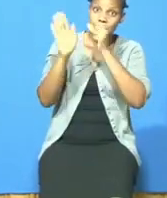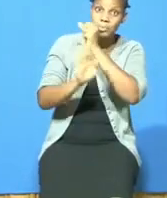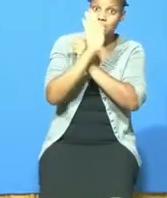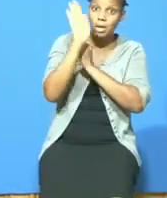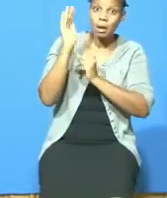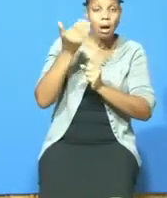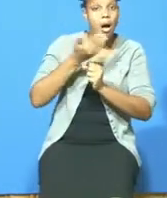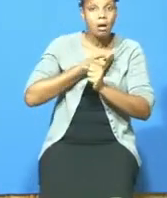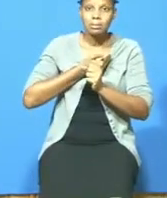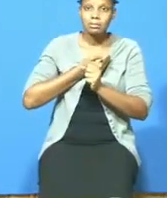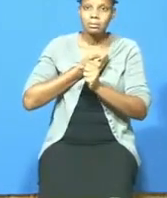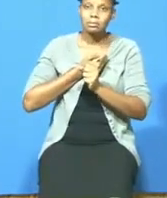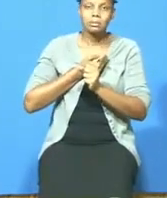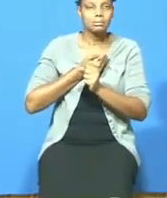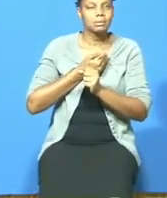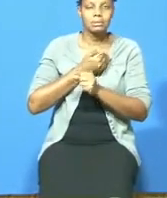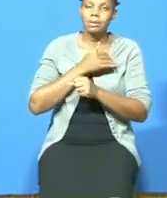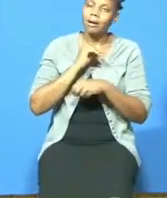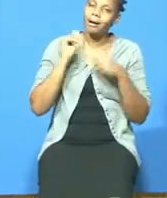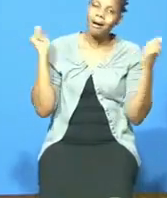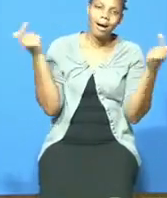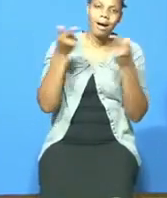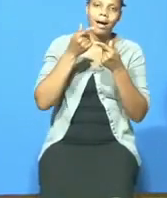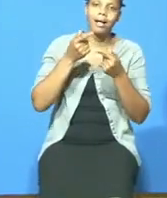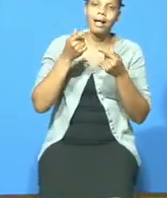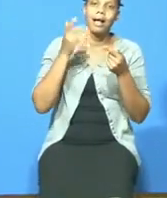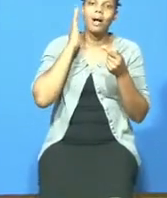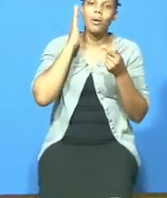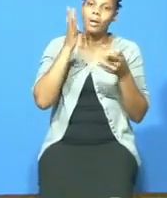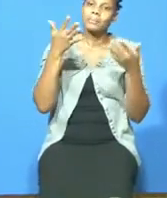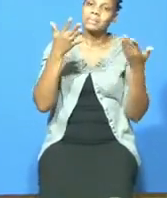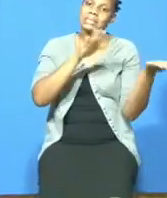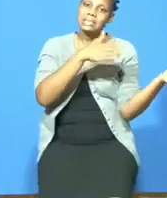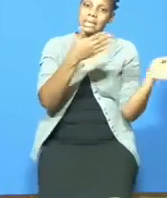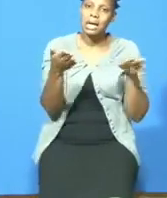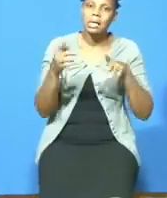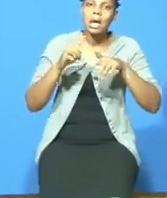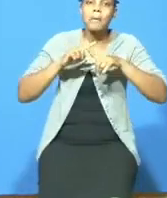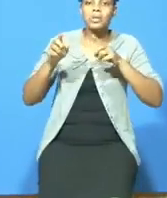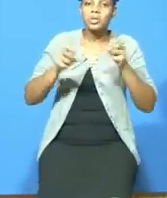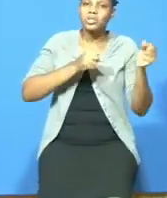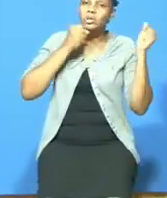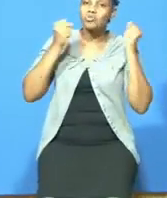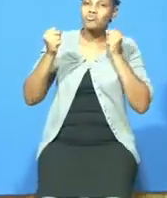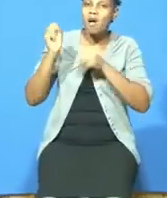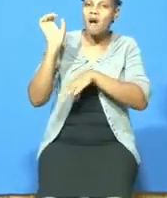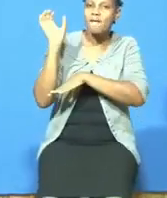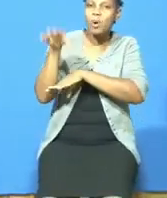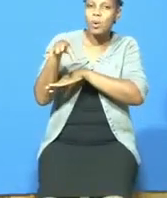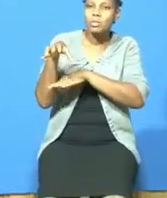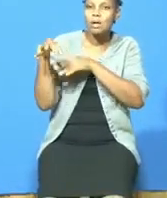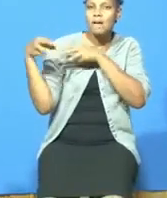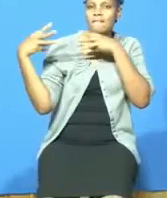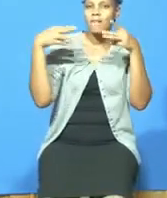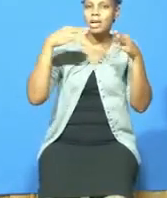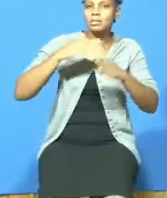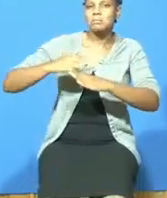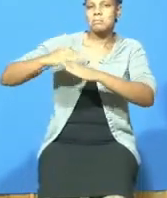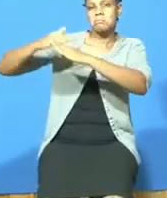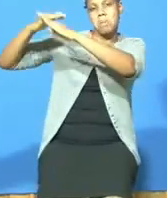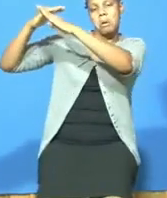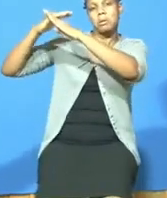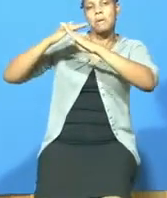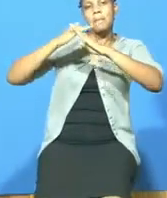is fighting against the forces of evil, holding back the winds